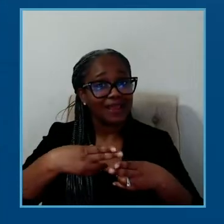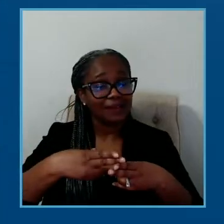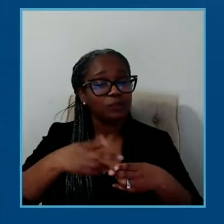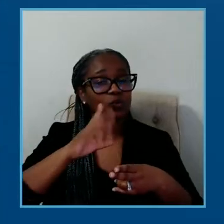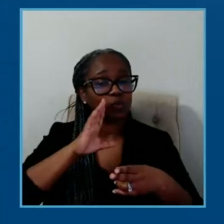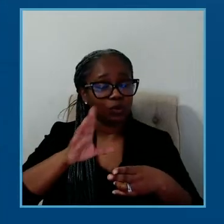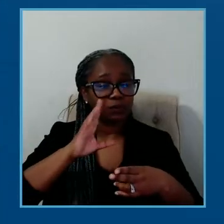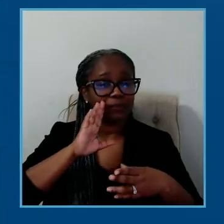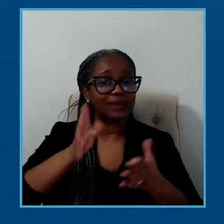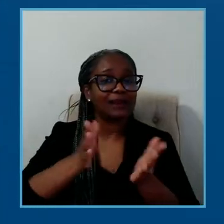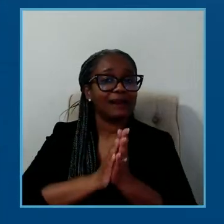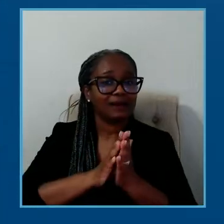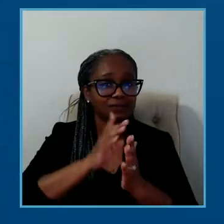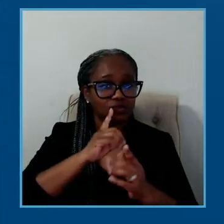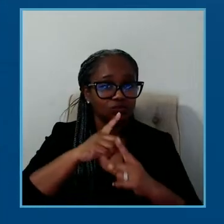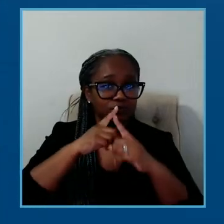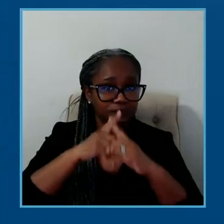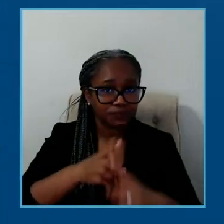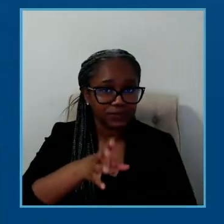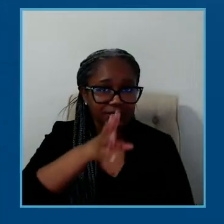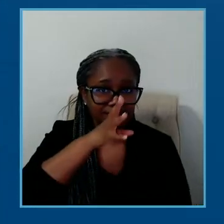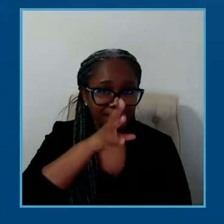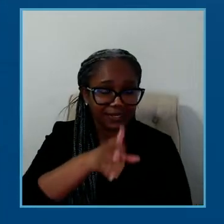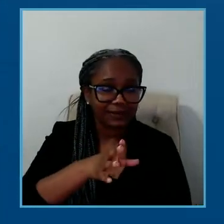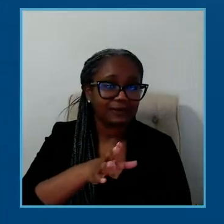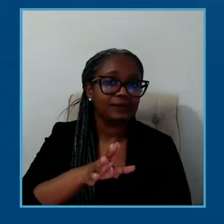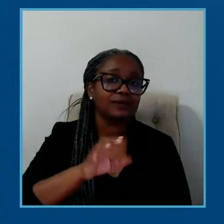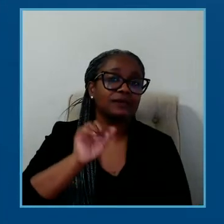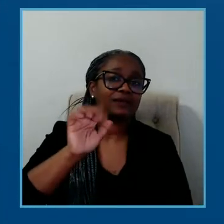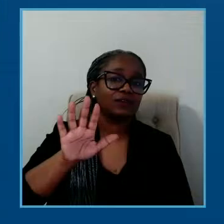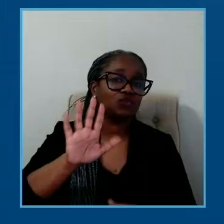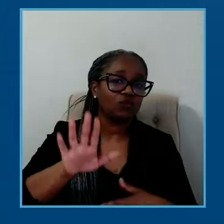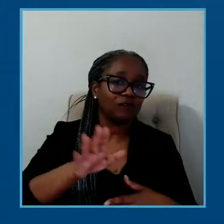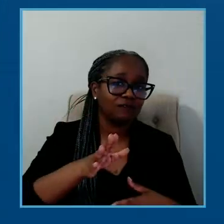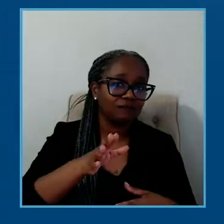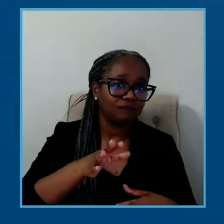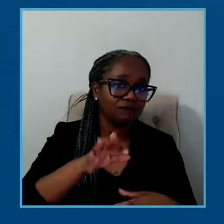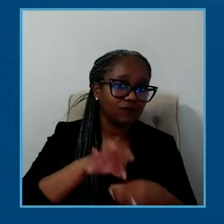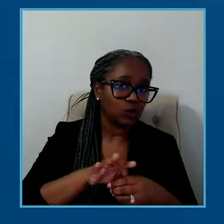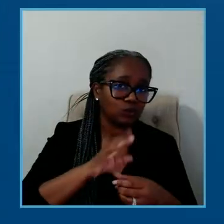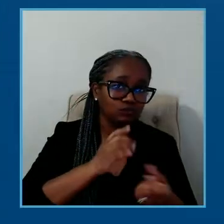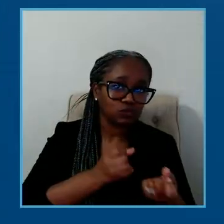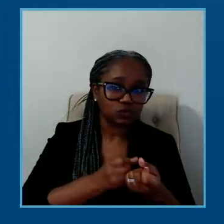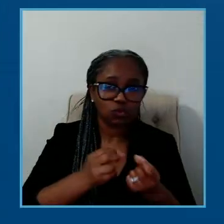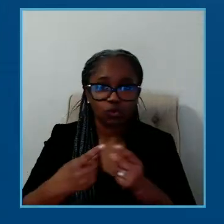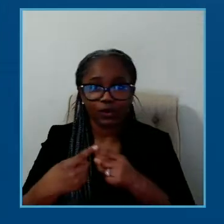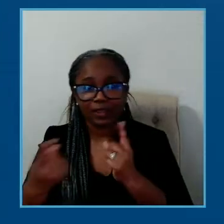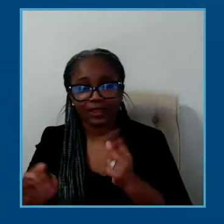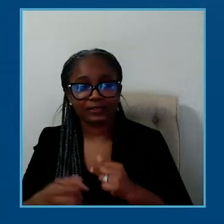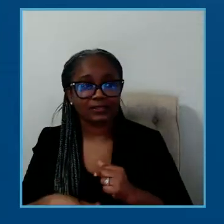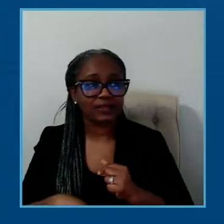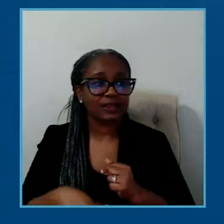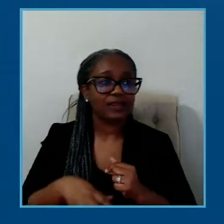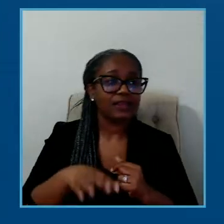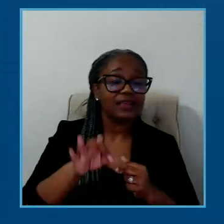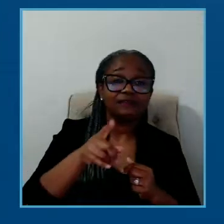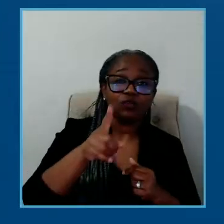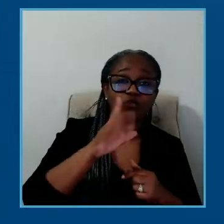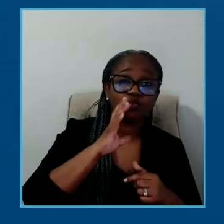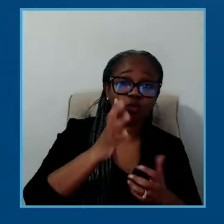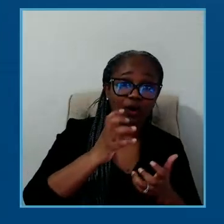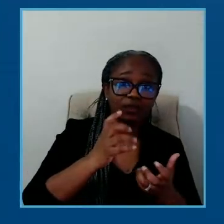once your vote has been cast. When your name is called, if you would like to vote in favor of the